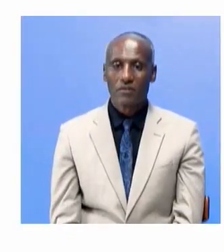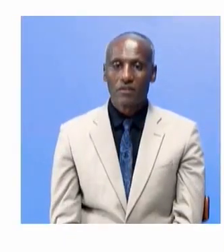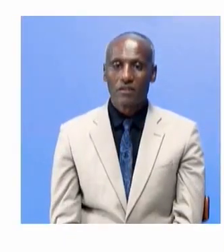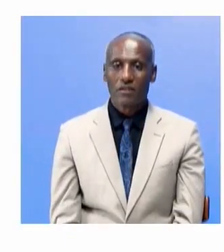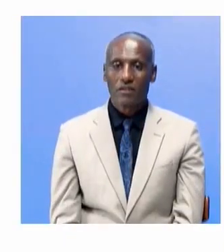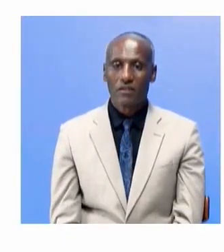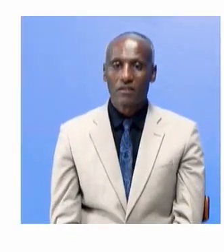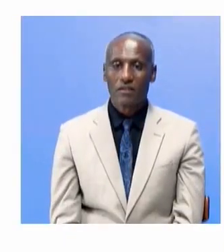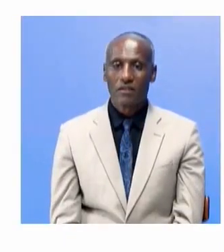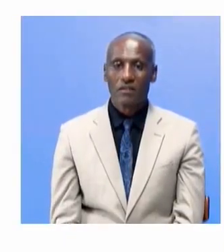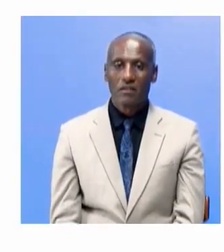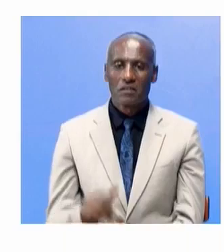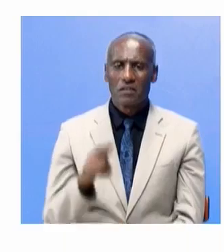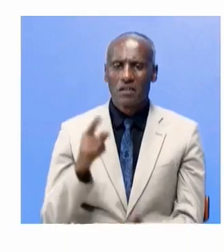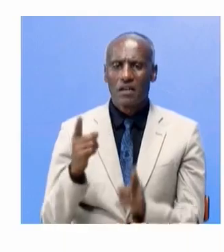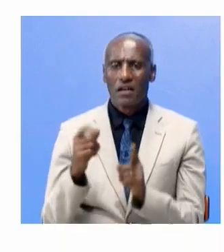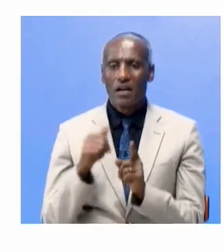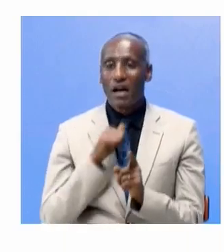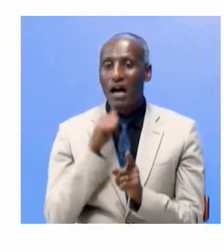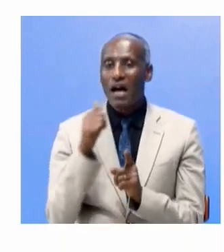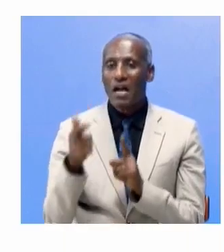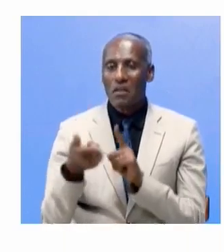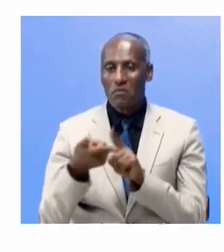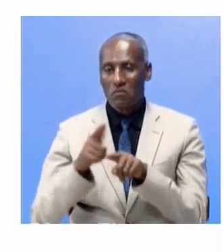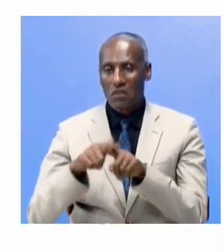yes, unfriendly ways.